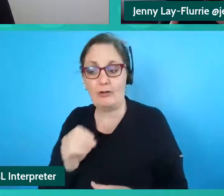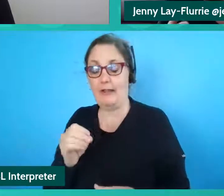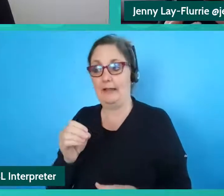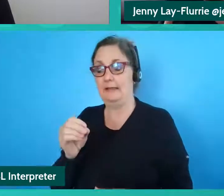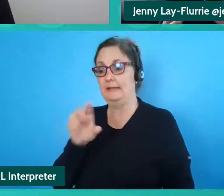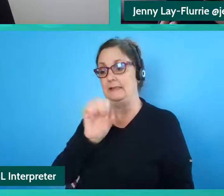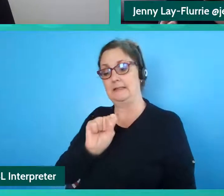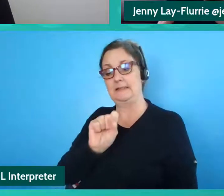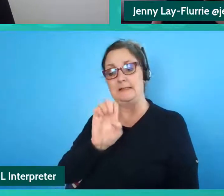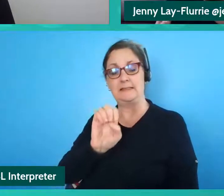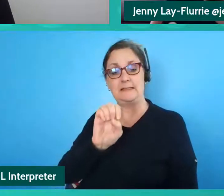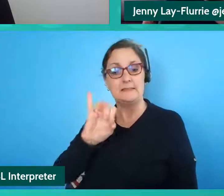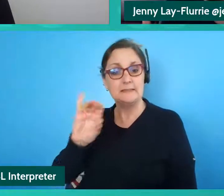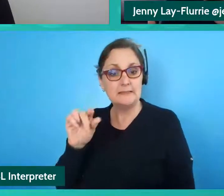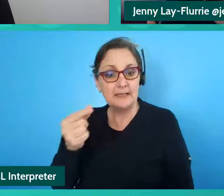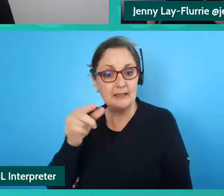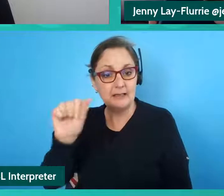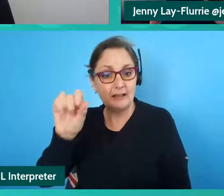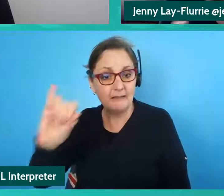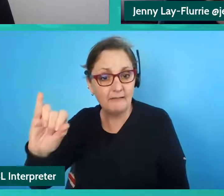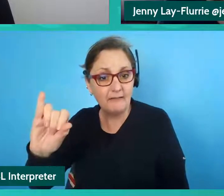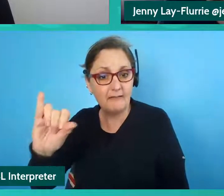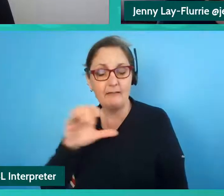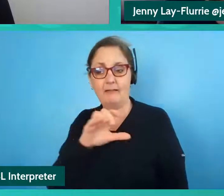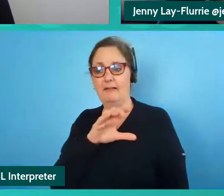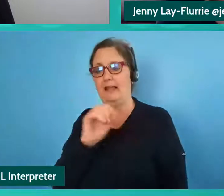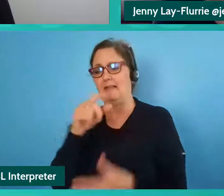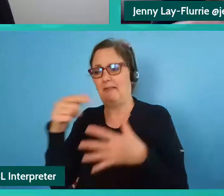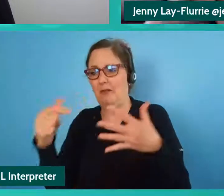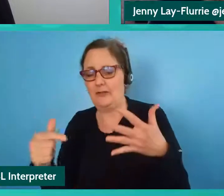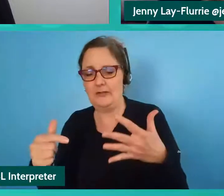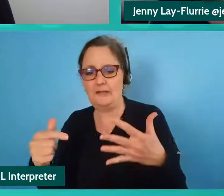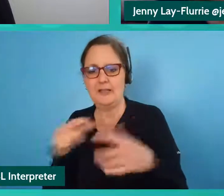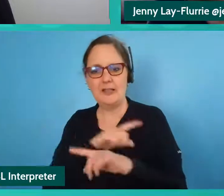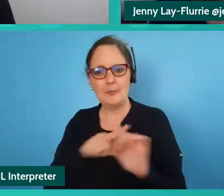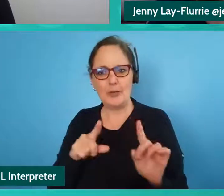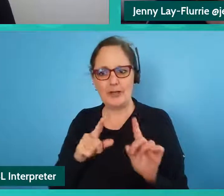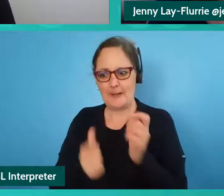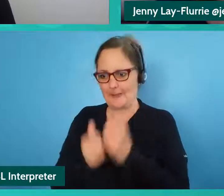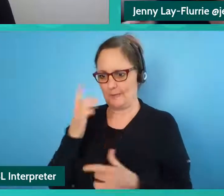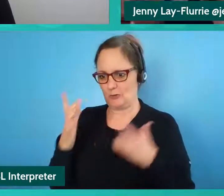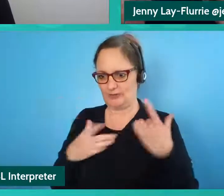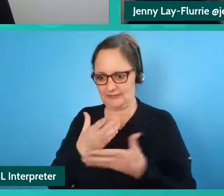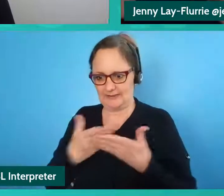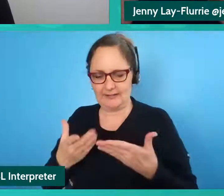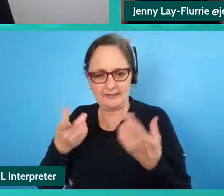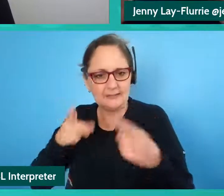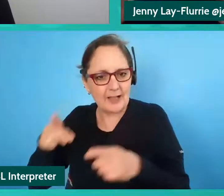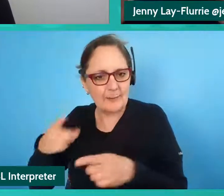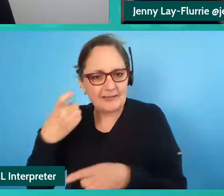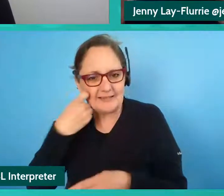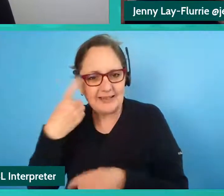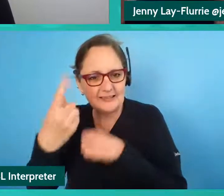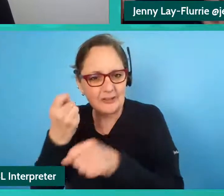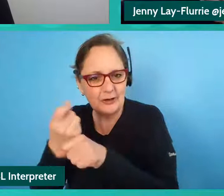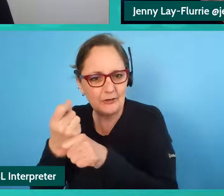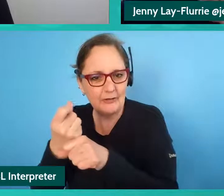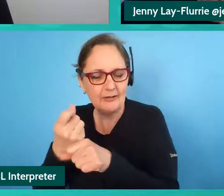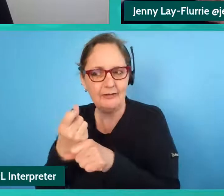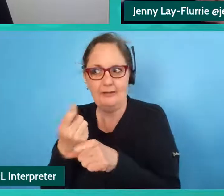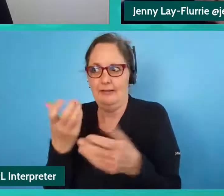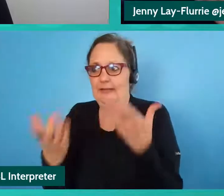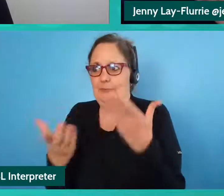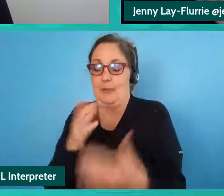now have come out of the last year, and how we think about Microsoft Teams with a hand raise, right?